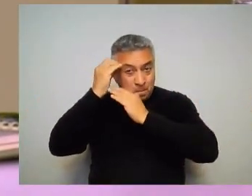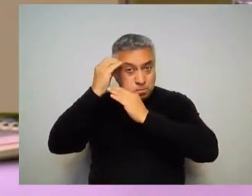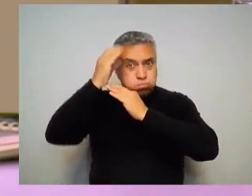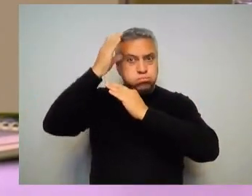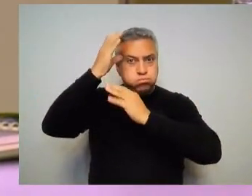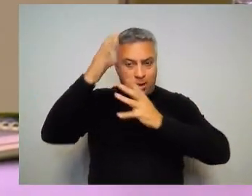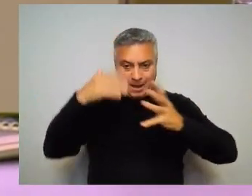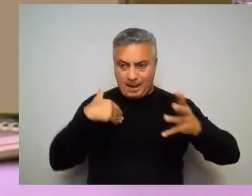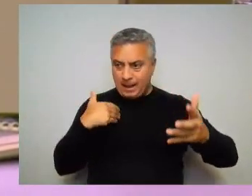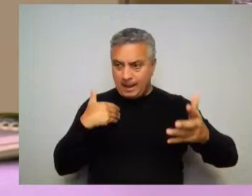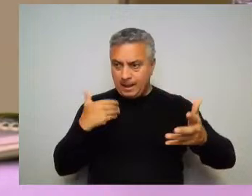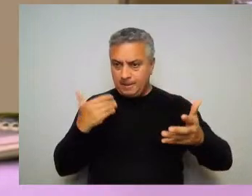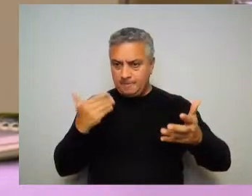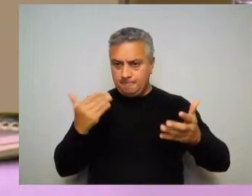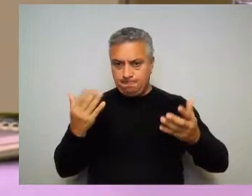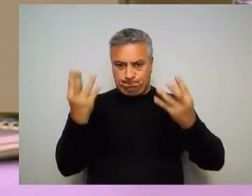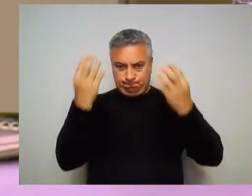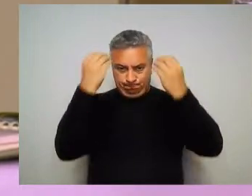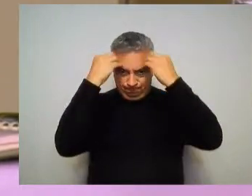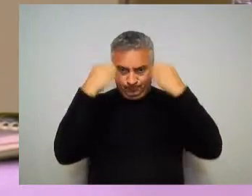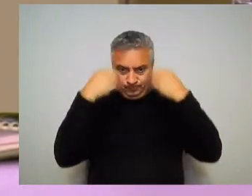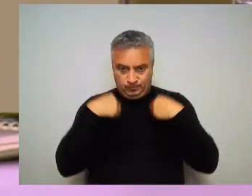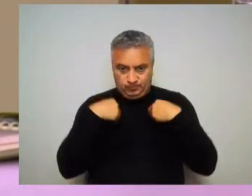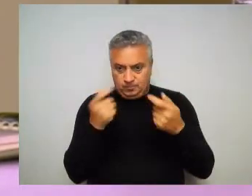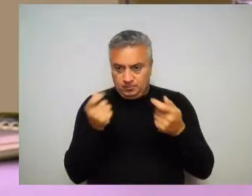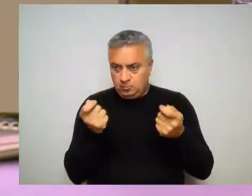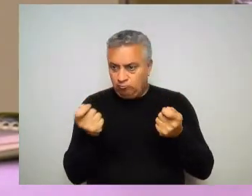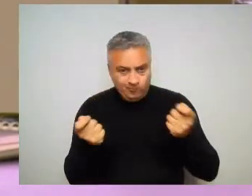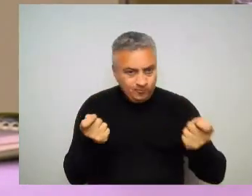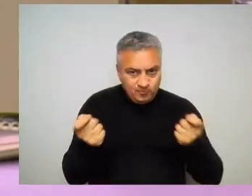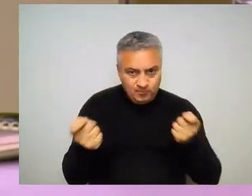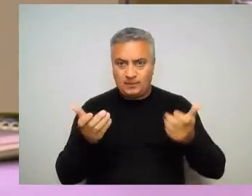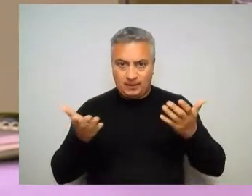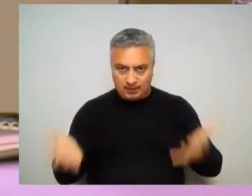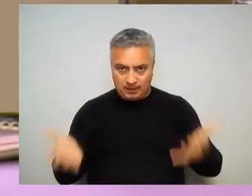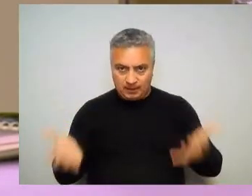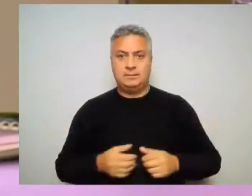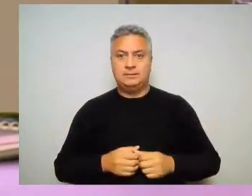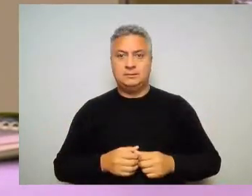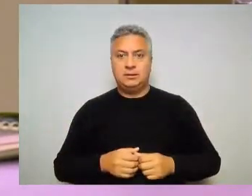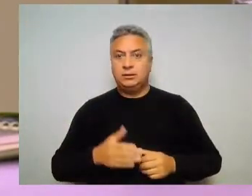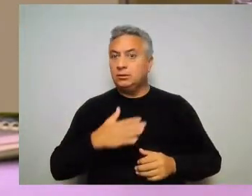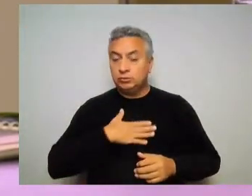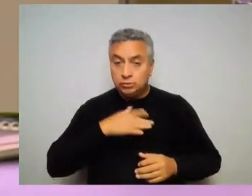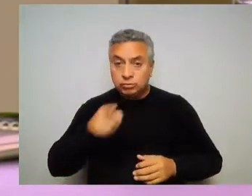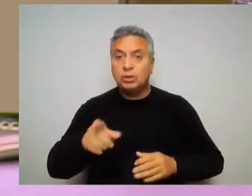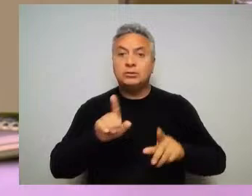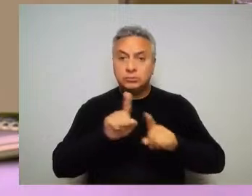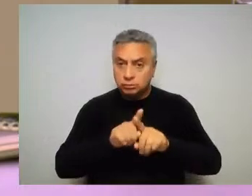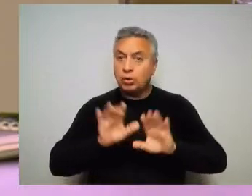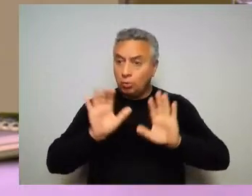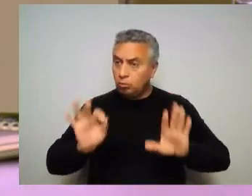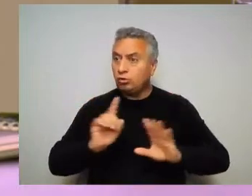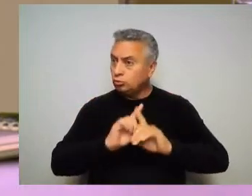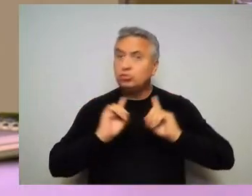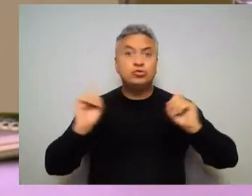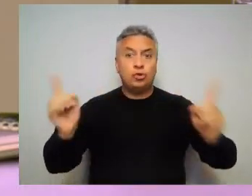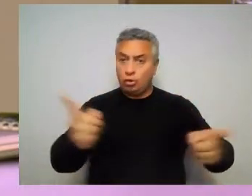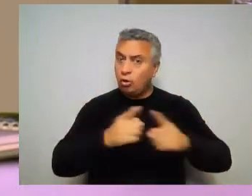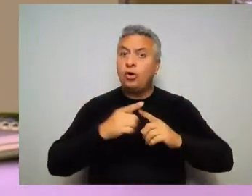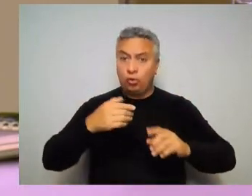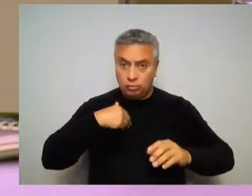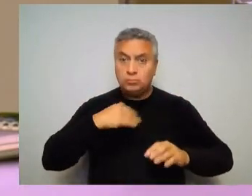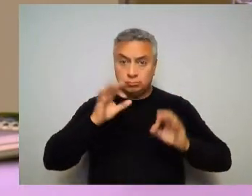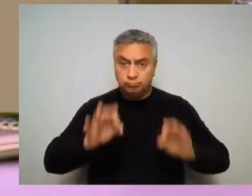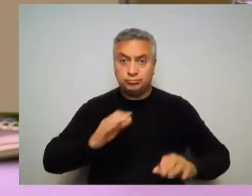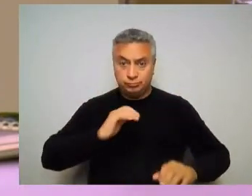linked to the volumes of knowledge that has to be managed and that overcome any country.